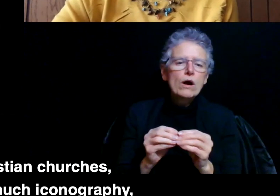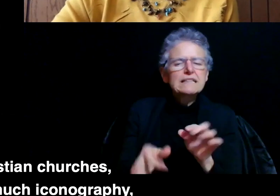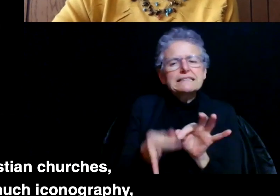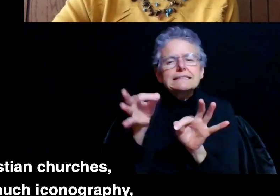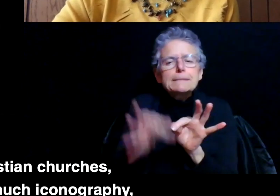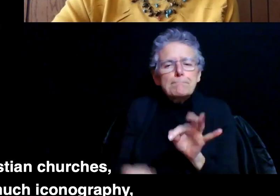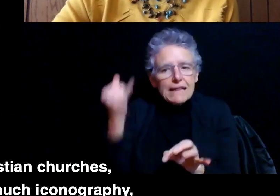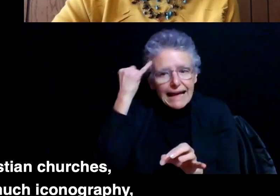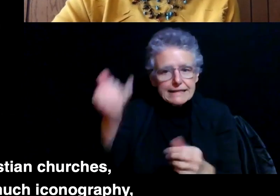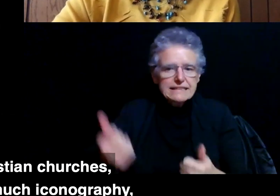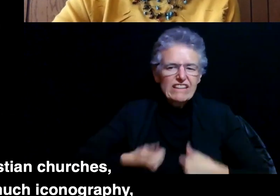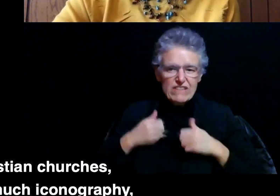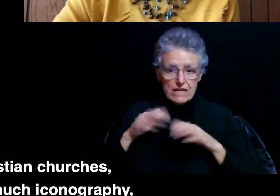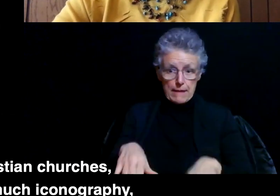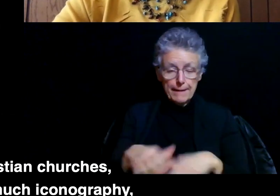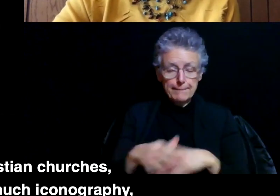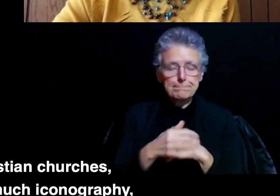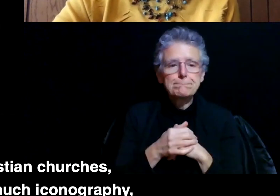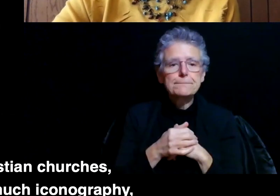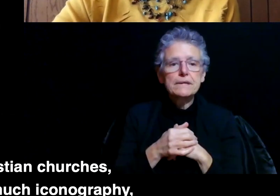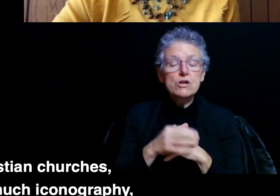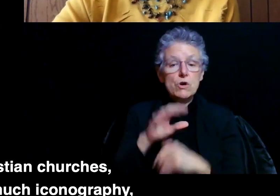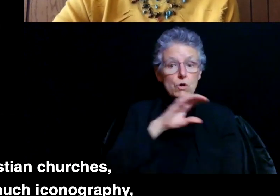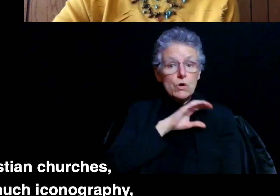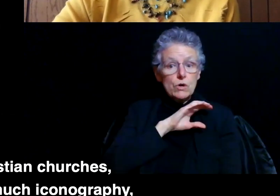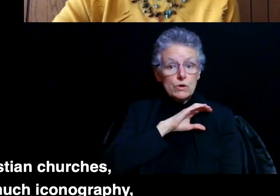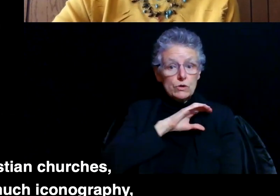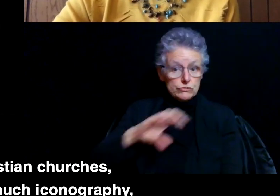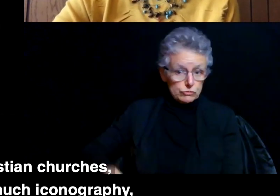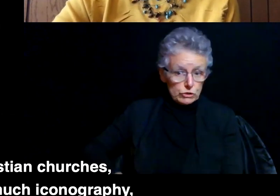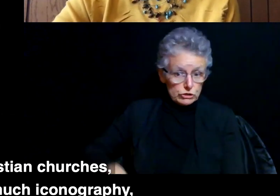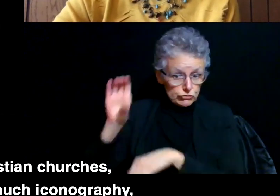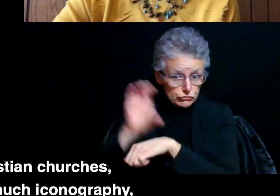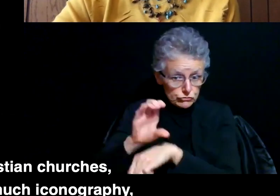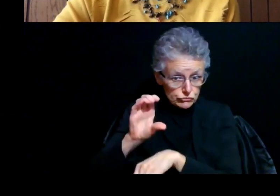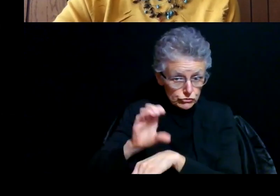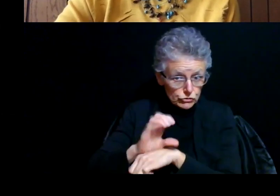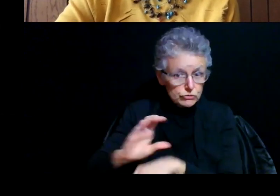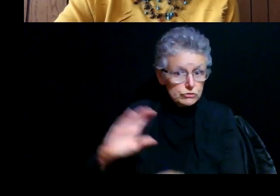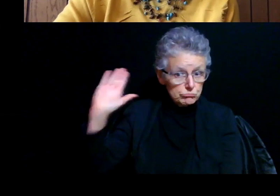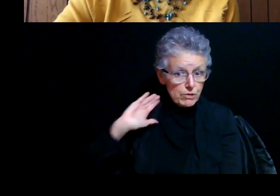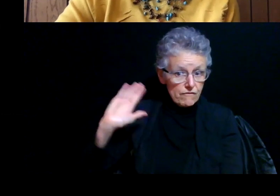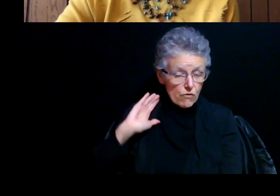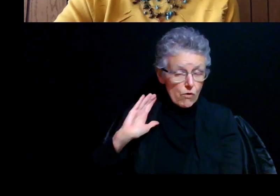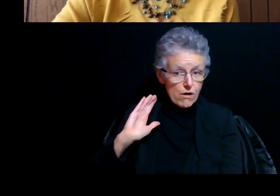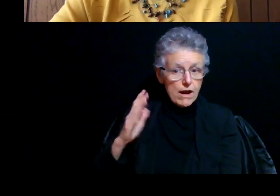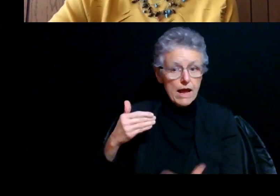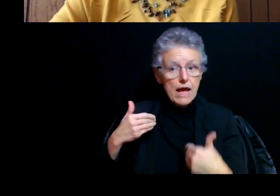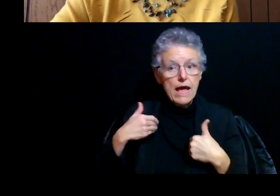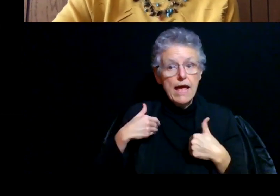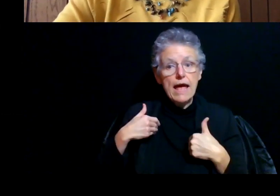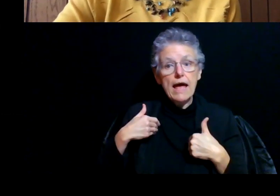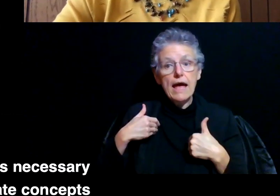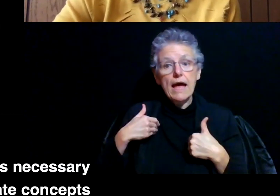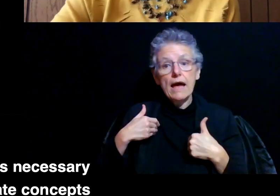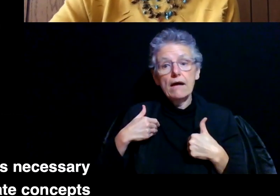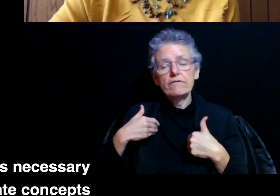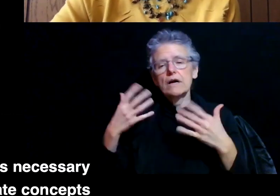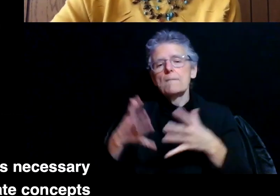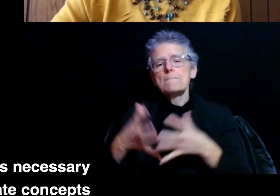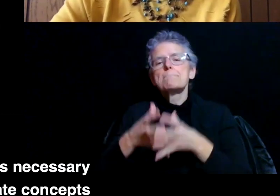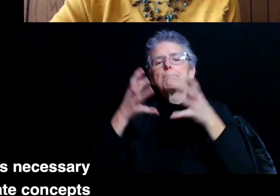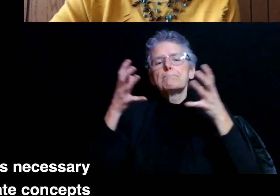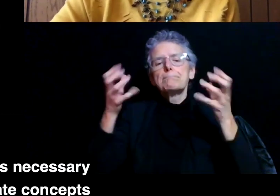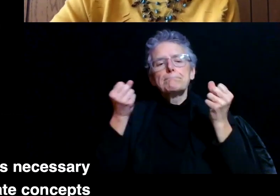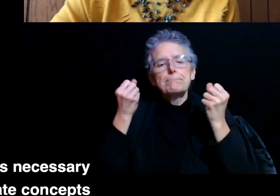And in Christian churches, there was, so much iconography, and it was